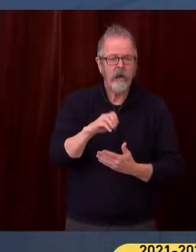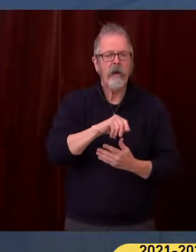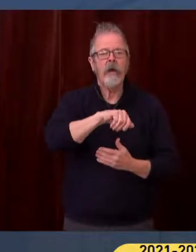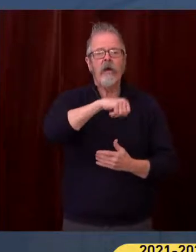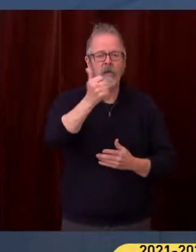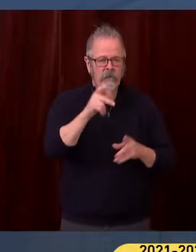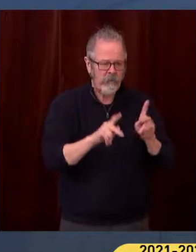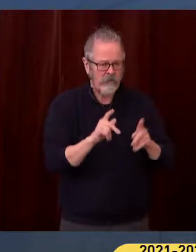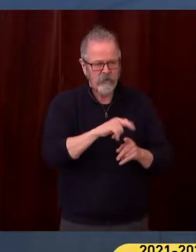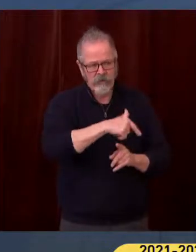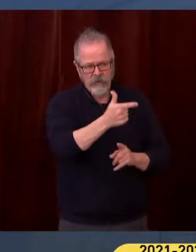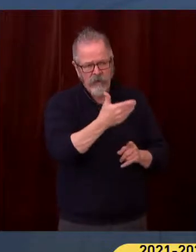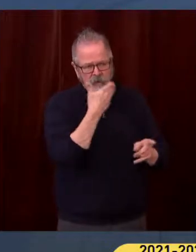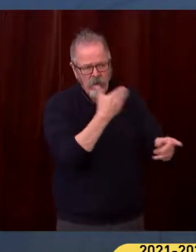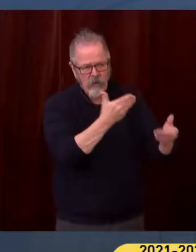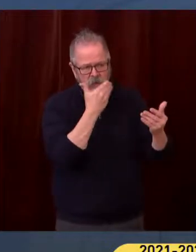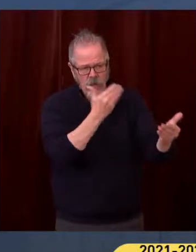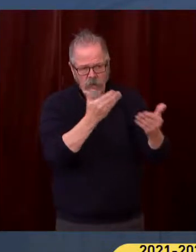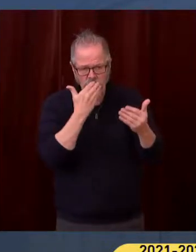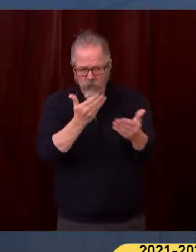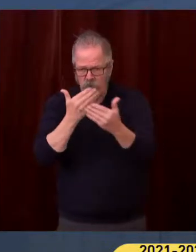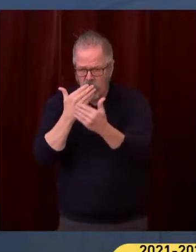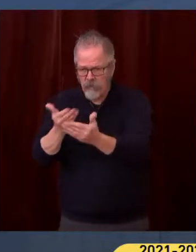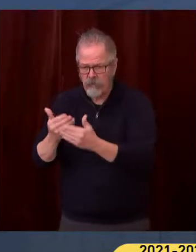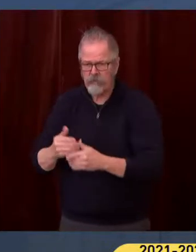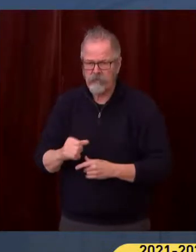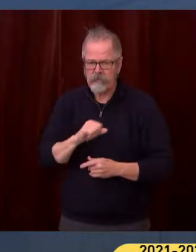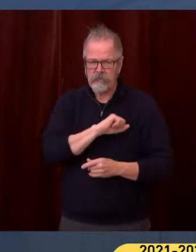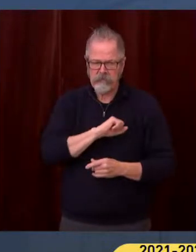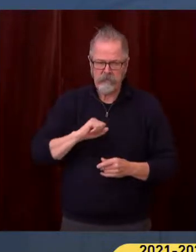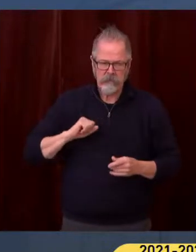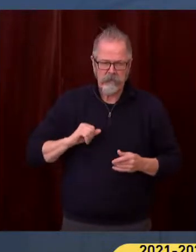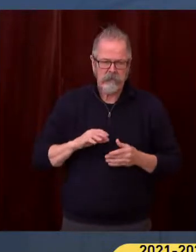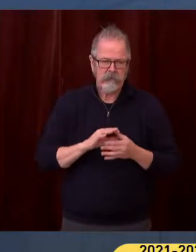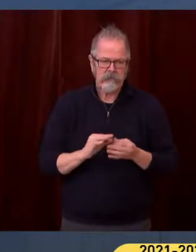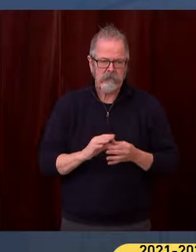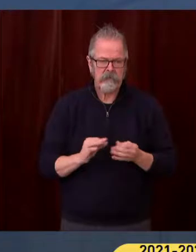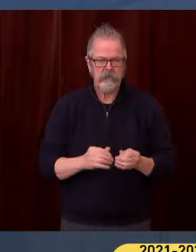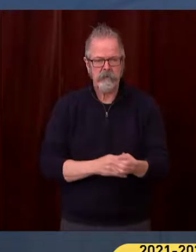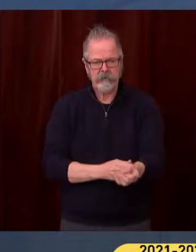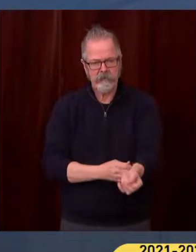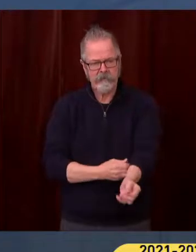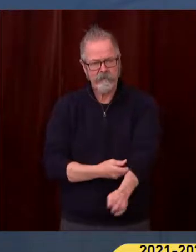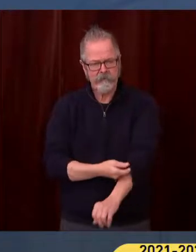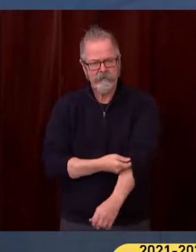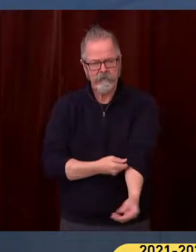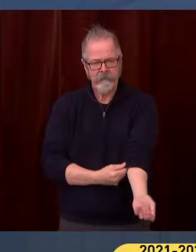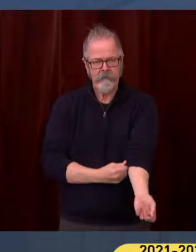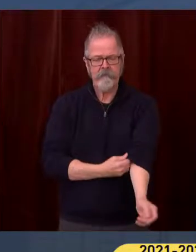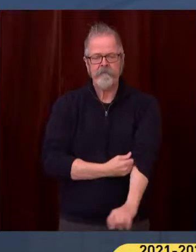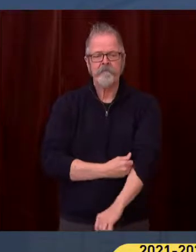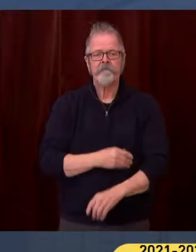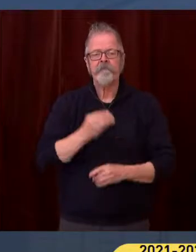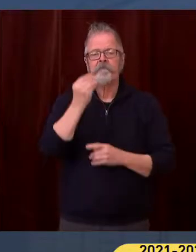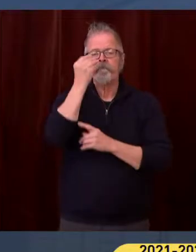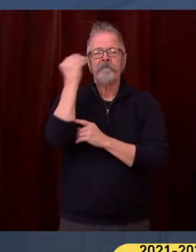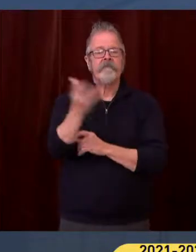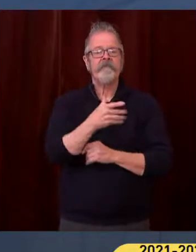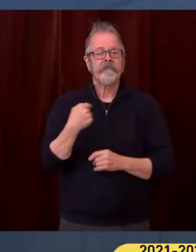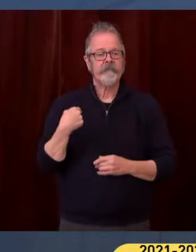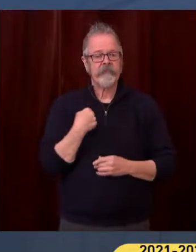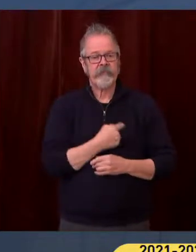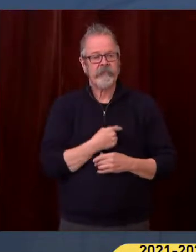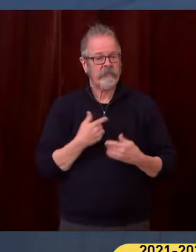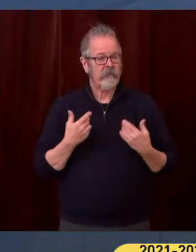terms of reducing emissions in the electricity sector, which is the strongest 100% clean energy bill in the nation.